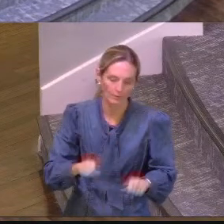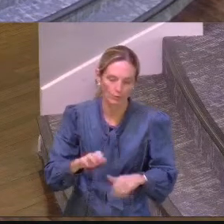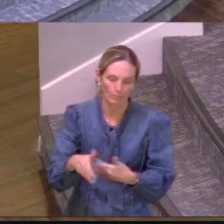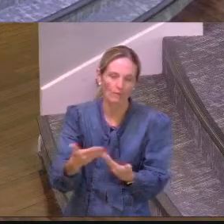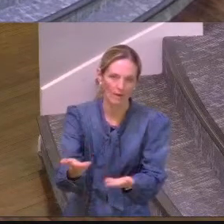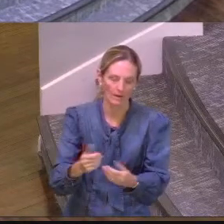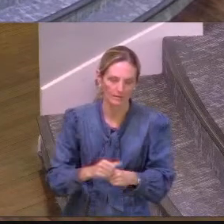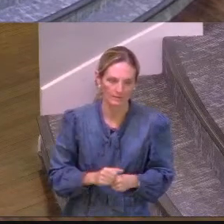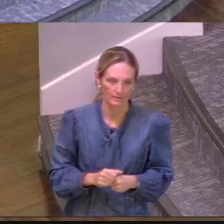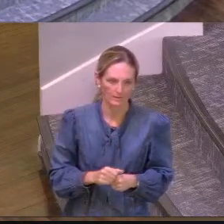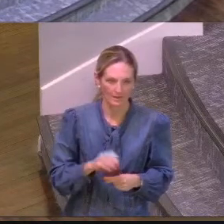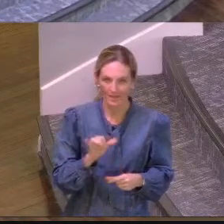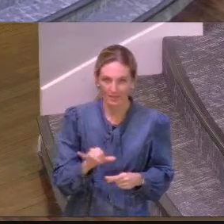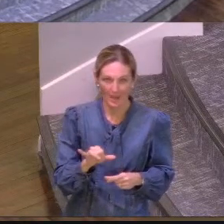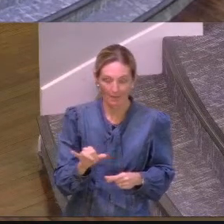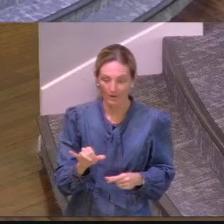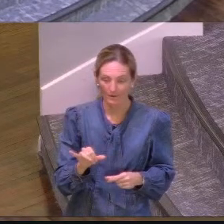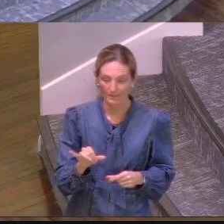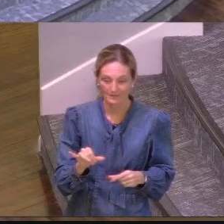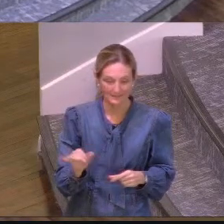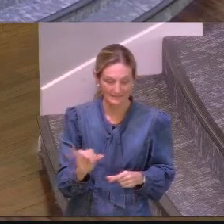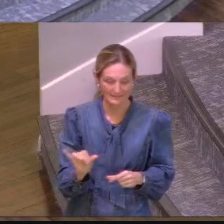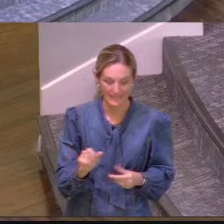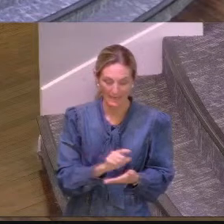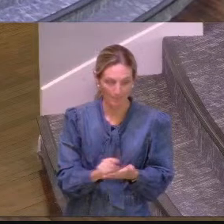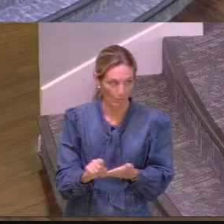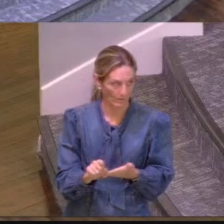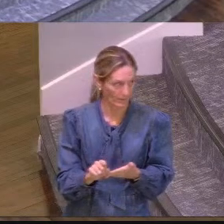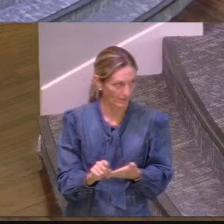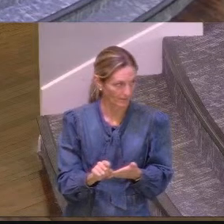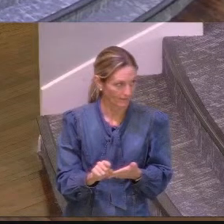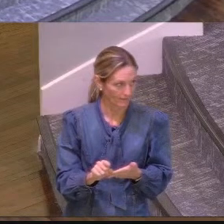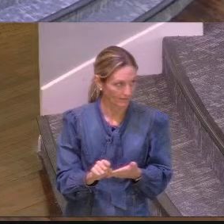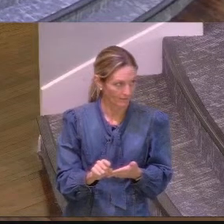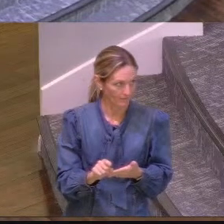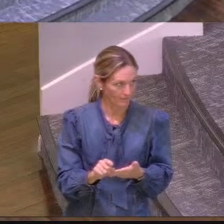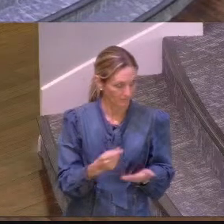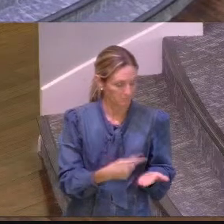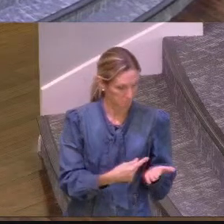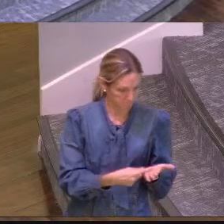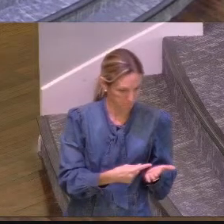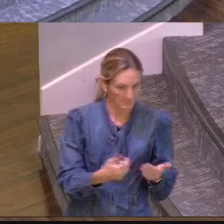done the same week you asked, on Thursday, and I think we had it by Tuesday.